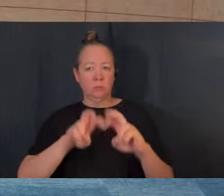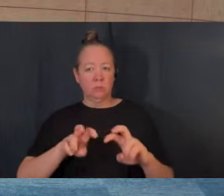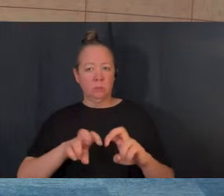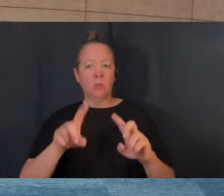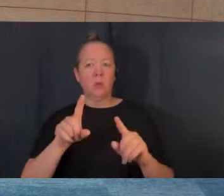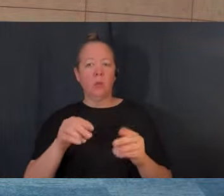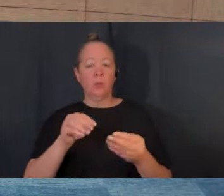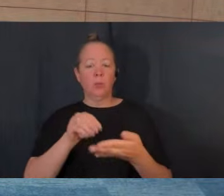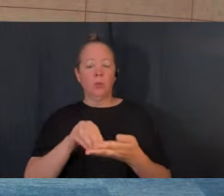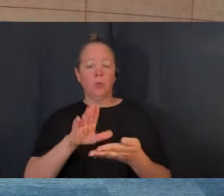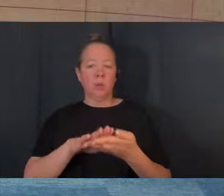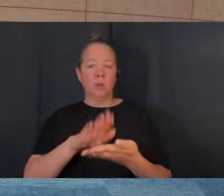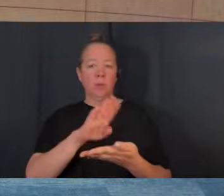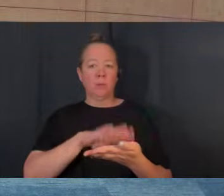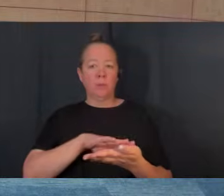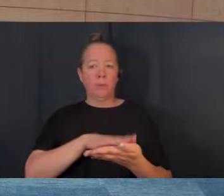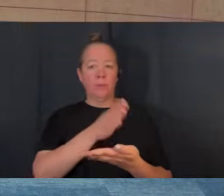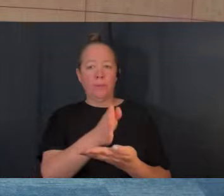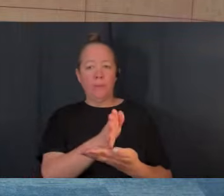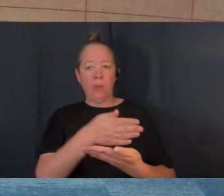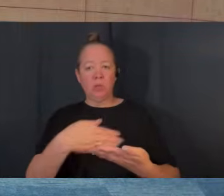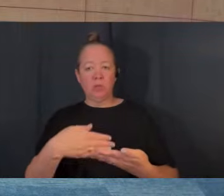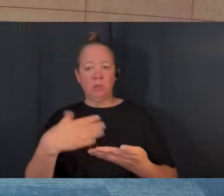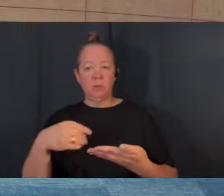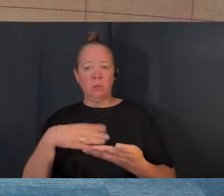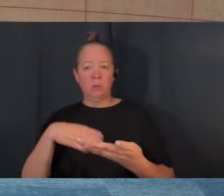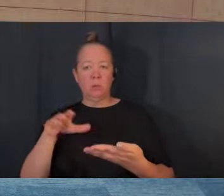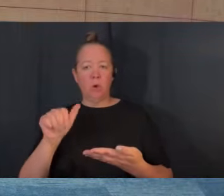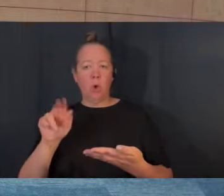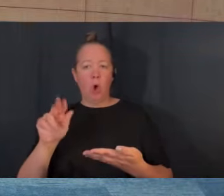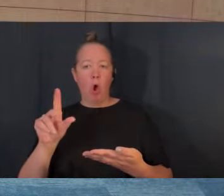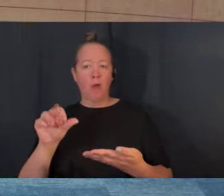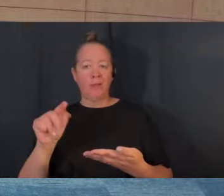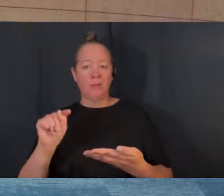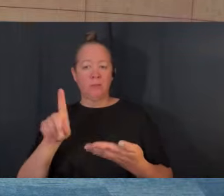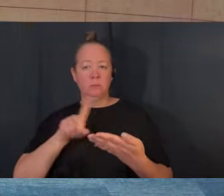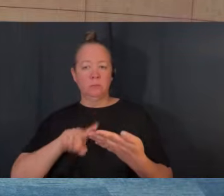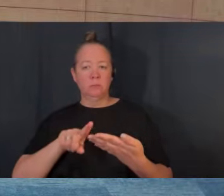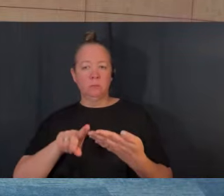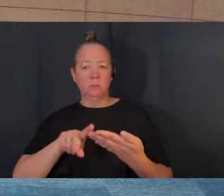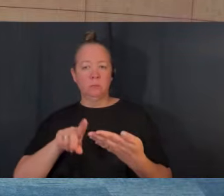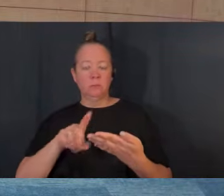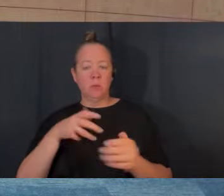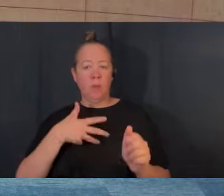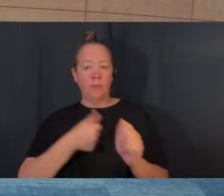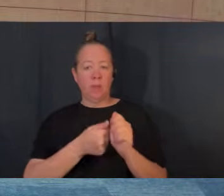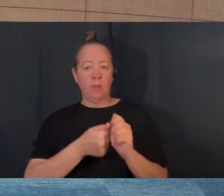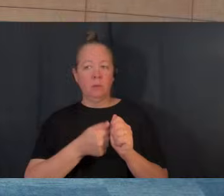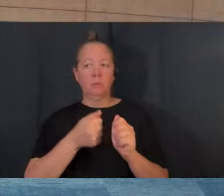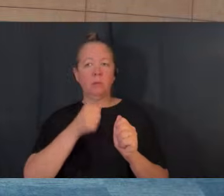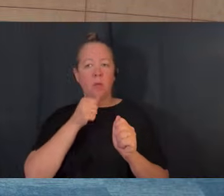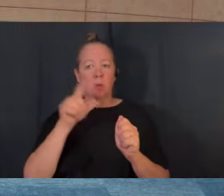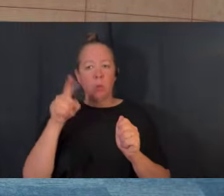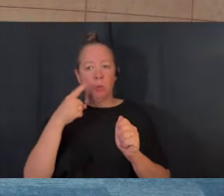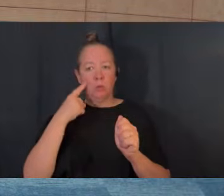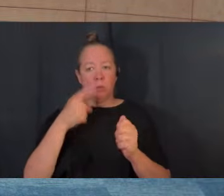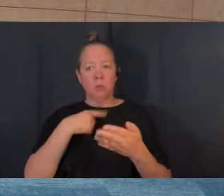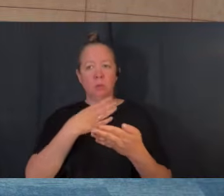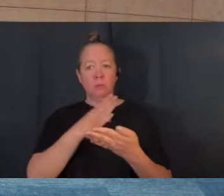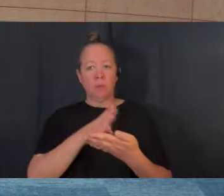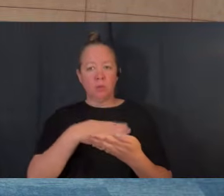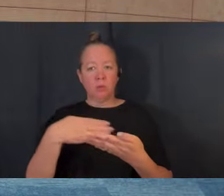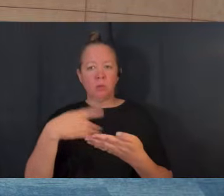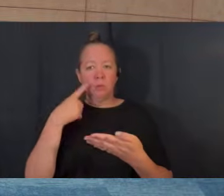audit update. So this is not only an update on how the audit for FY26 is proceeding,